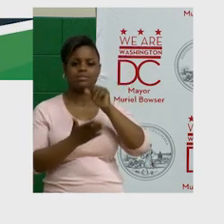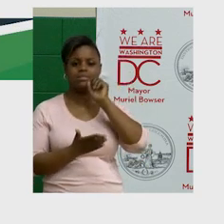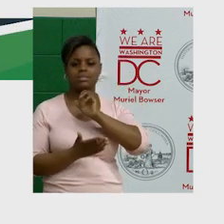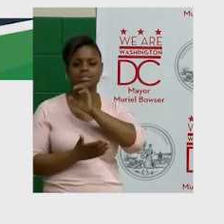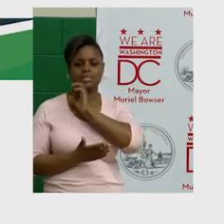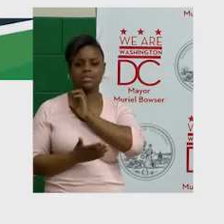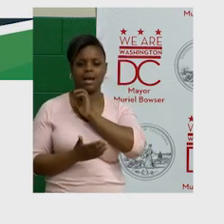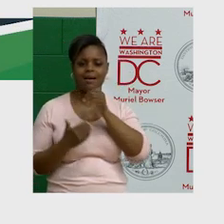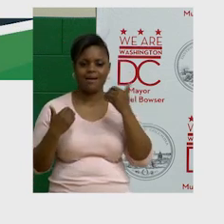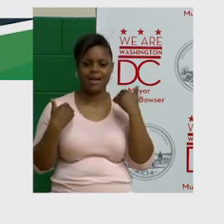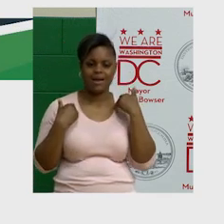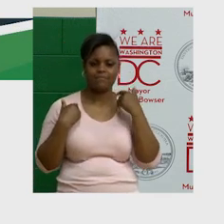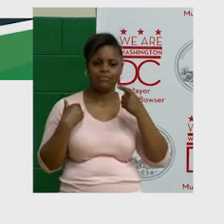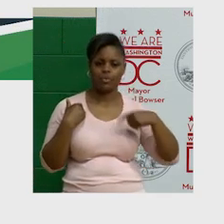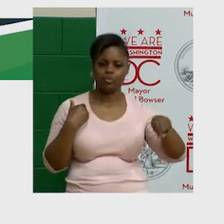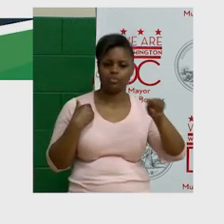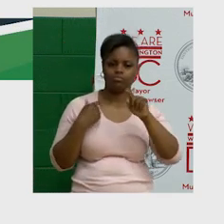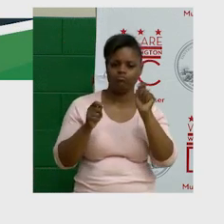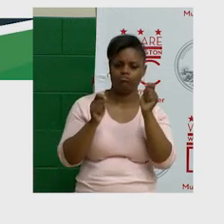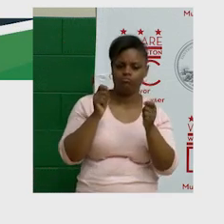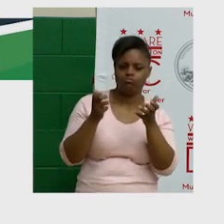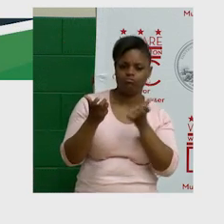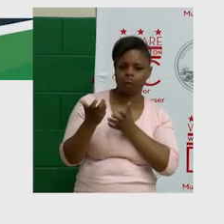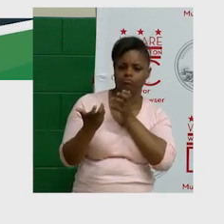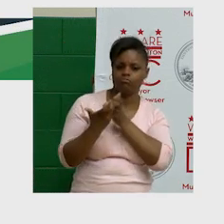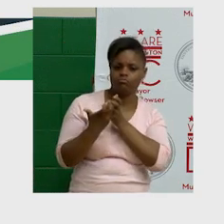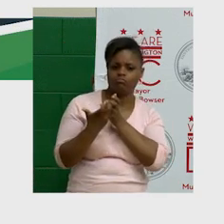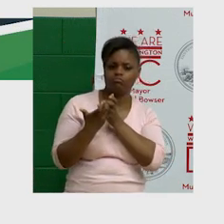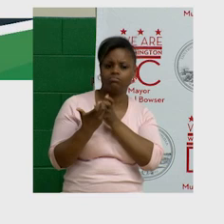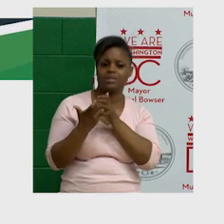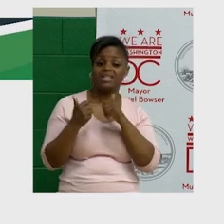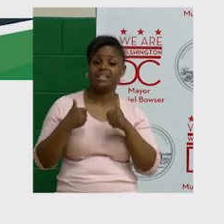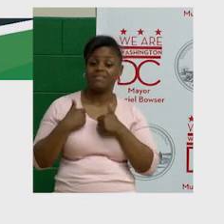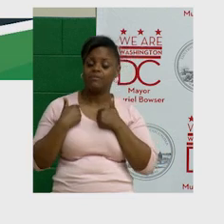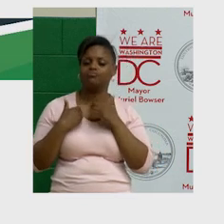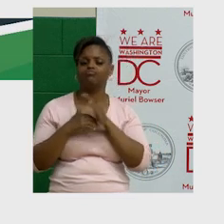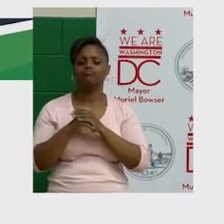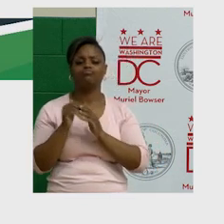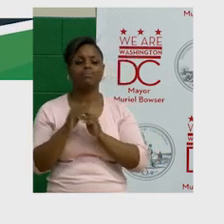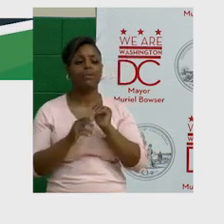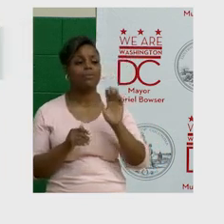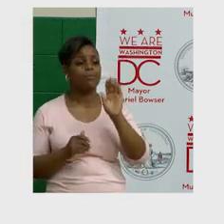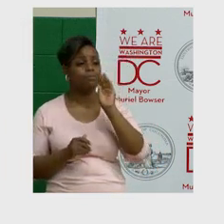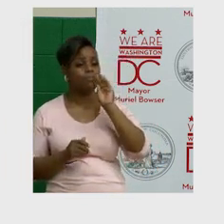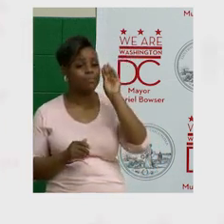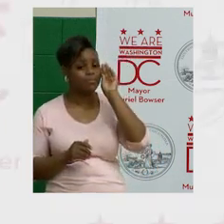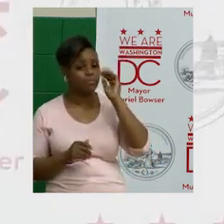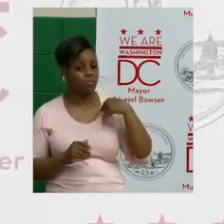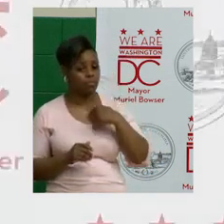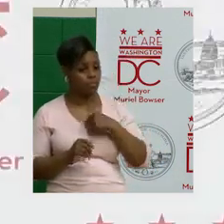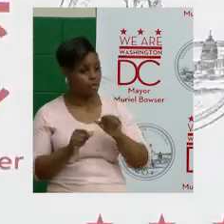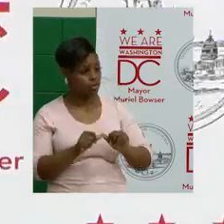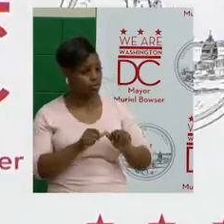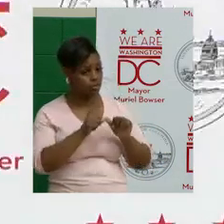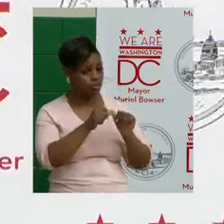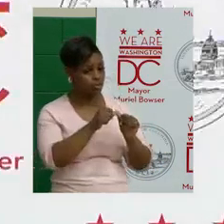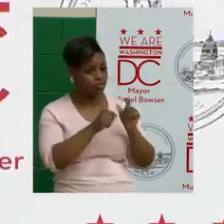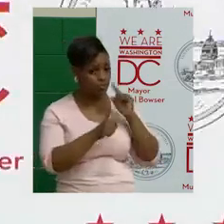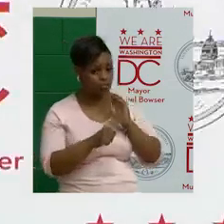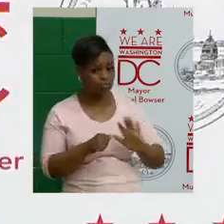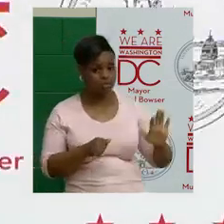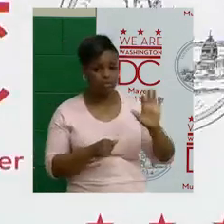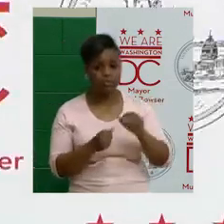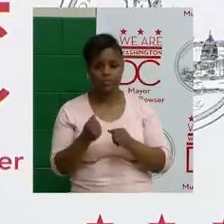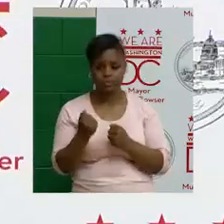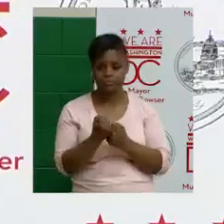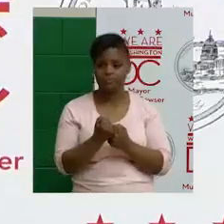these adaptations, and they are living comfortably in their homes. If you want us to be able to continue that, we need your support.